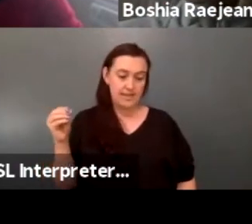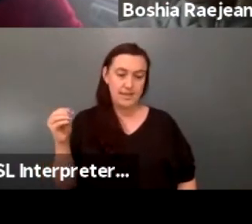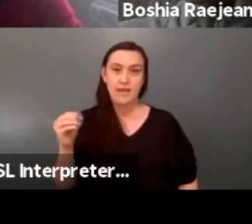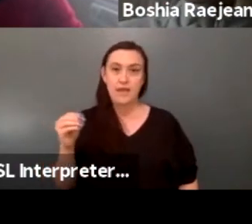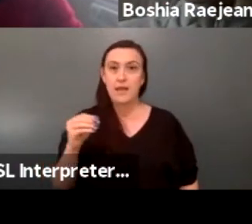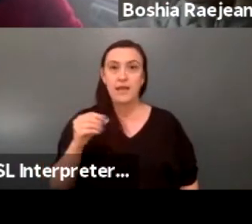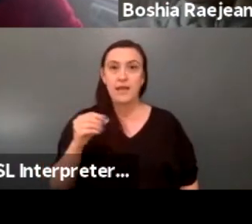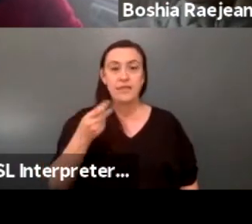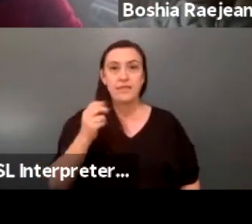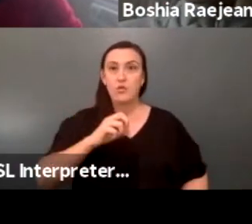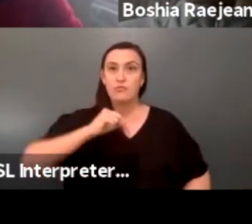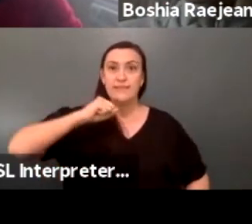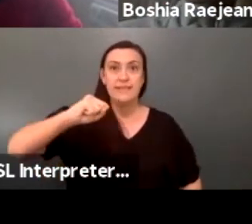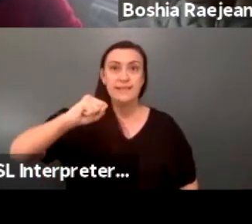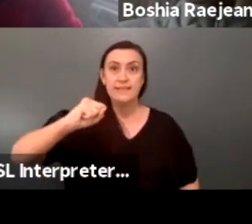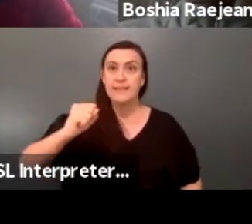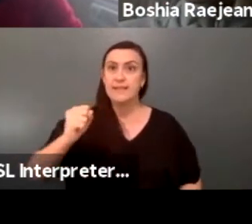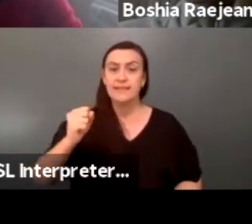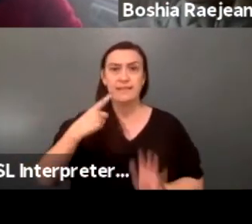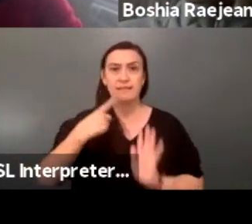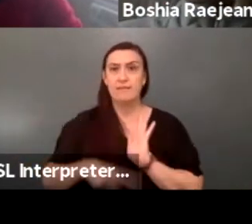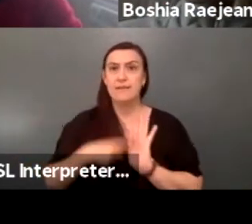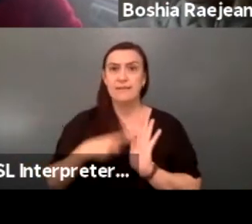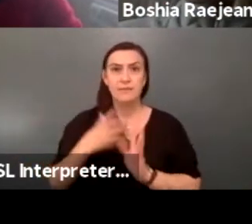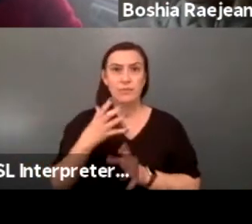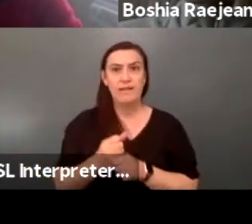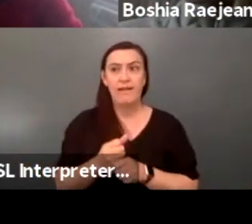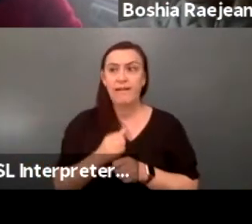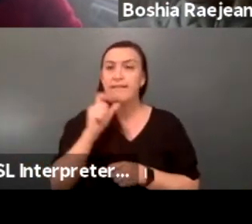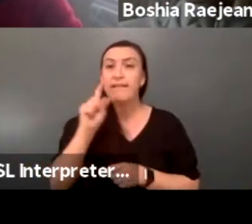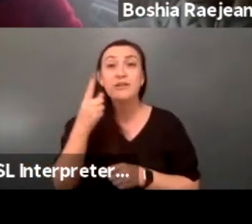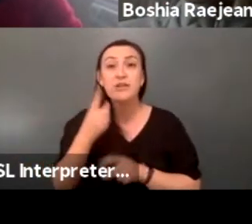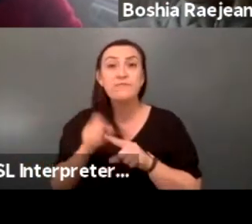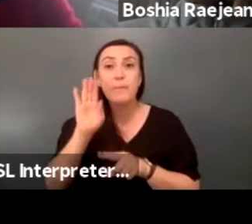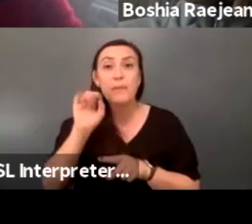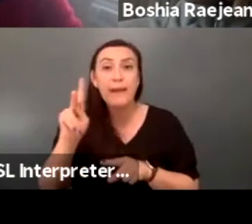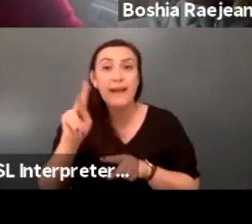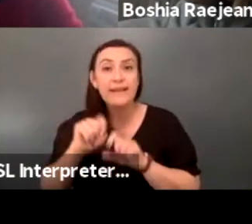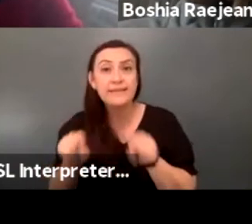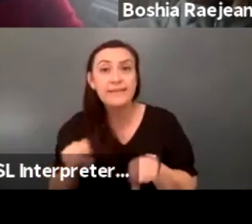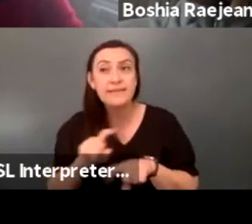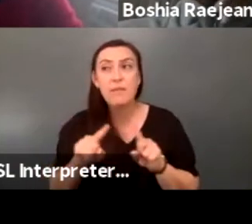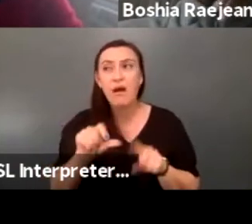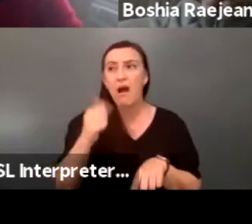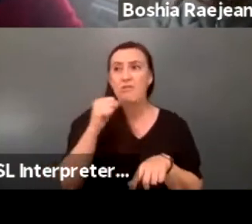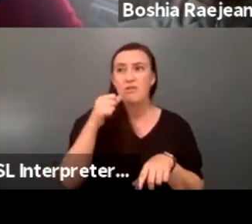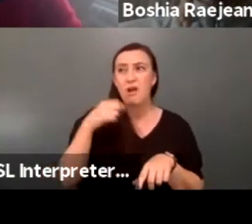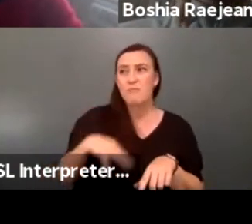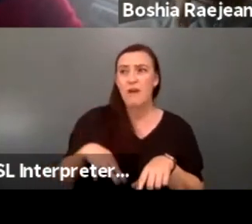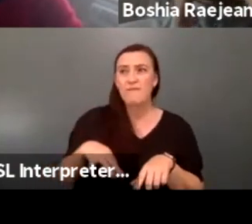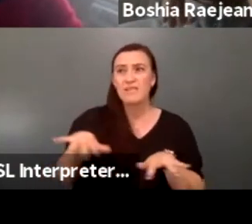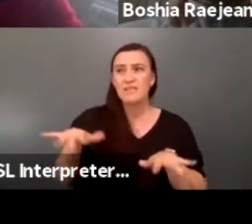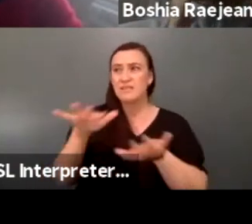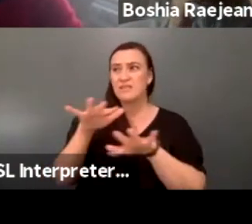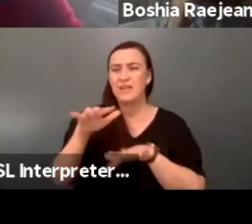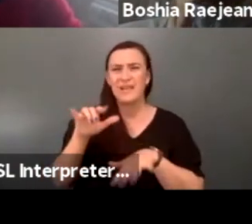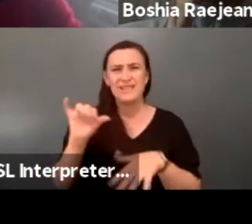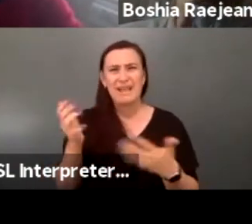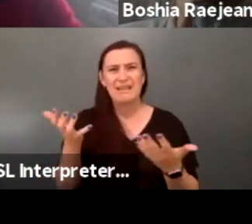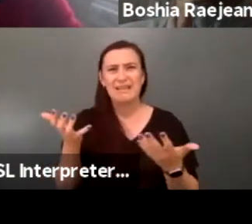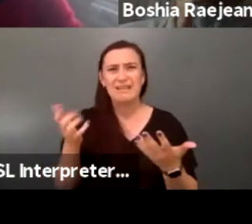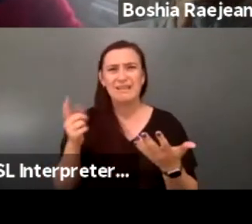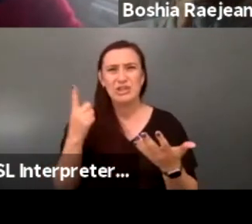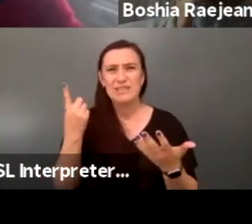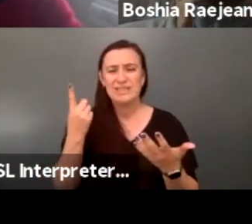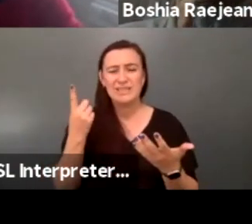we received from not just the banking system, but other nonprofits was like just a